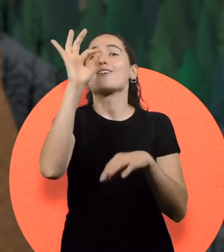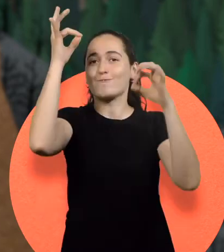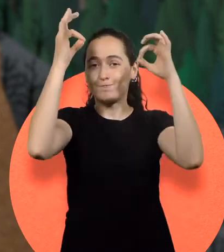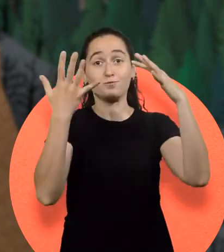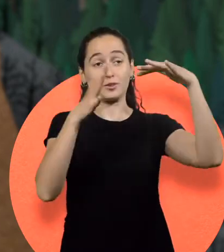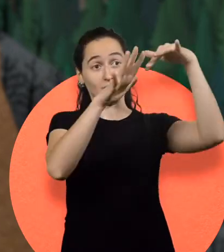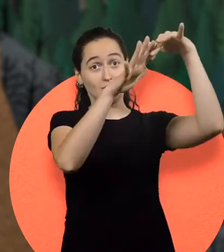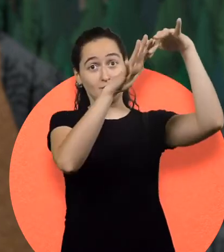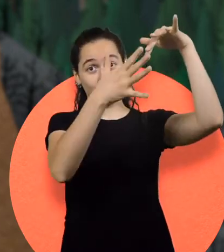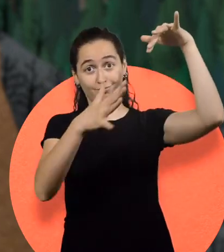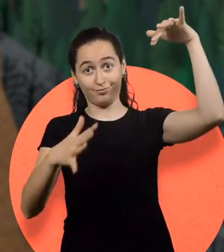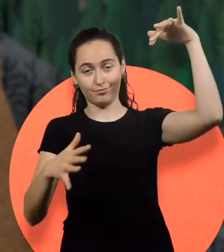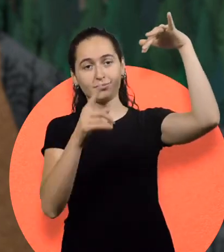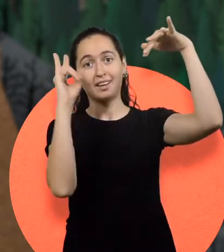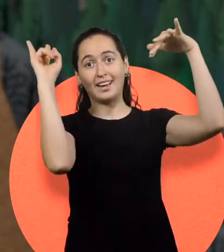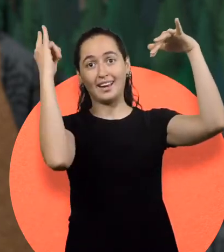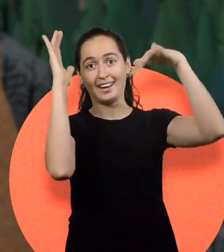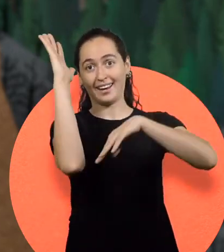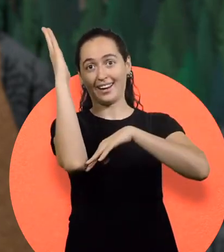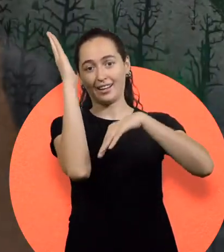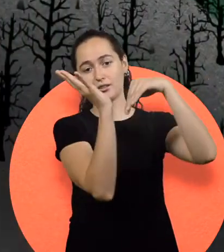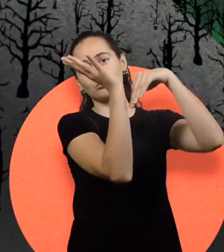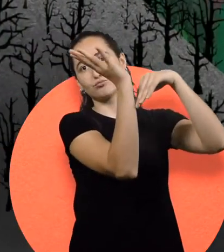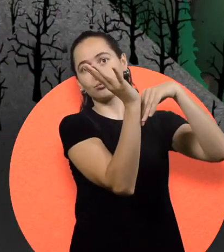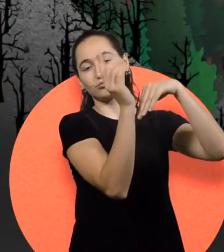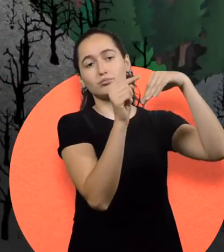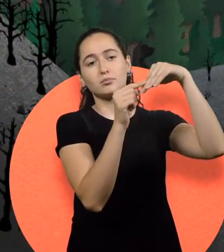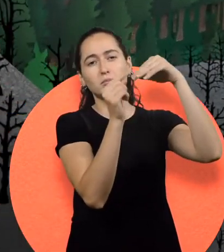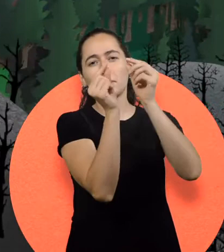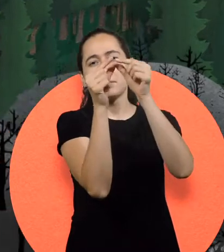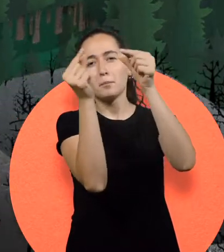Without a doubt, it was the lightning that caused the fire.